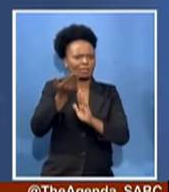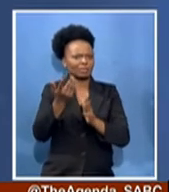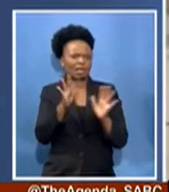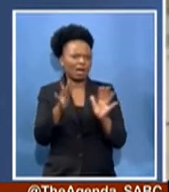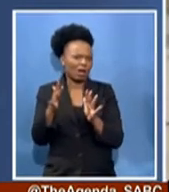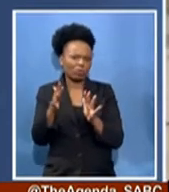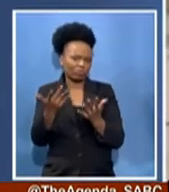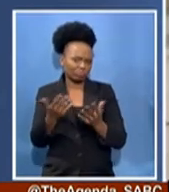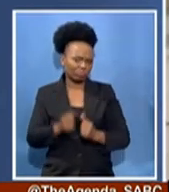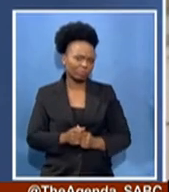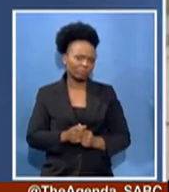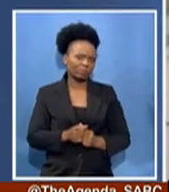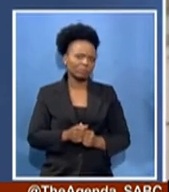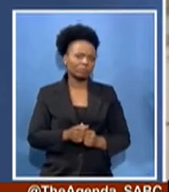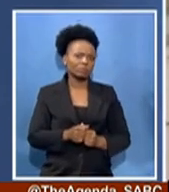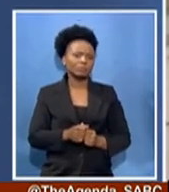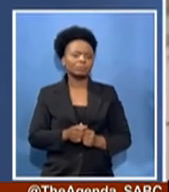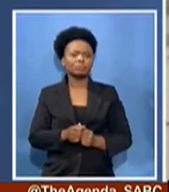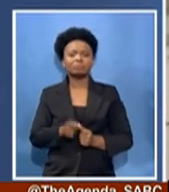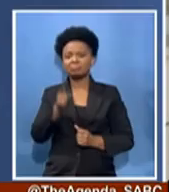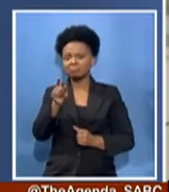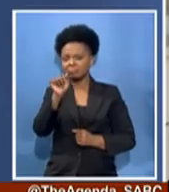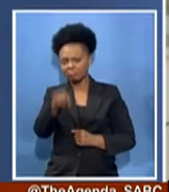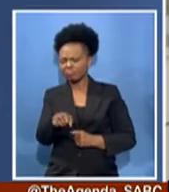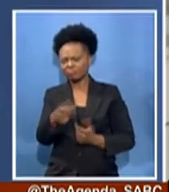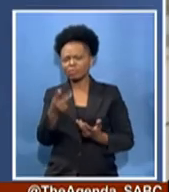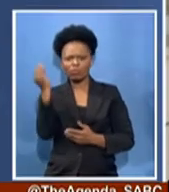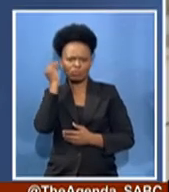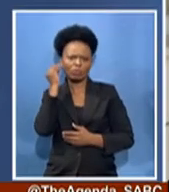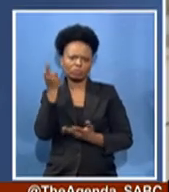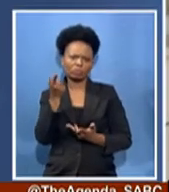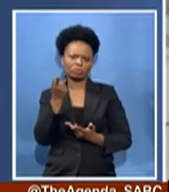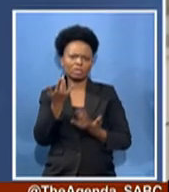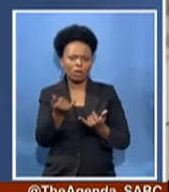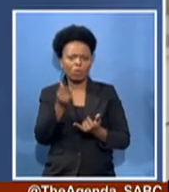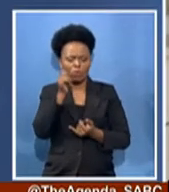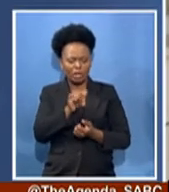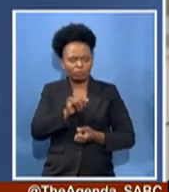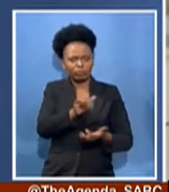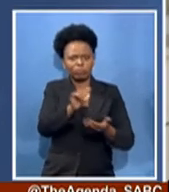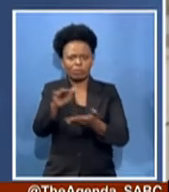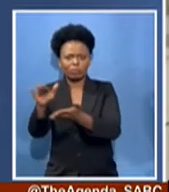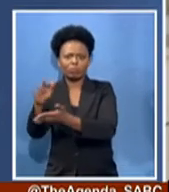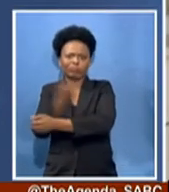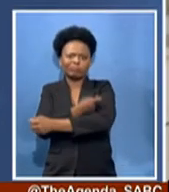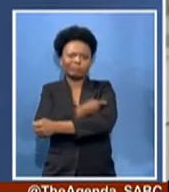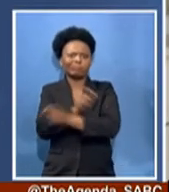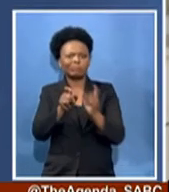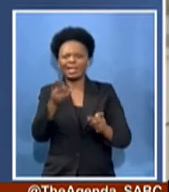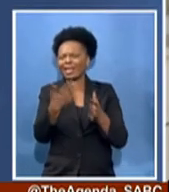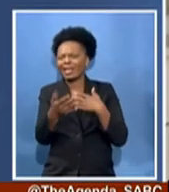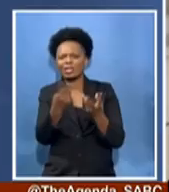It is, and particularly when you roll out new vaccines, any new vaccine under any circumstances into